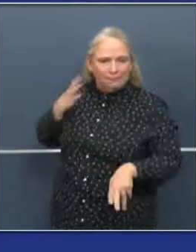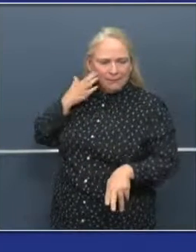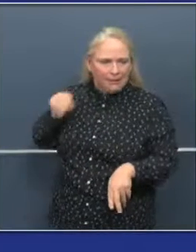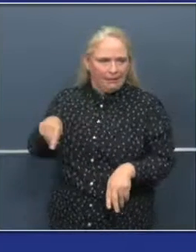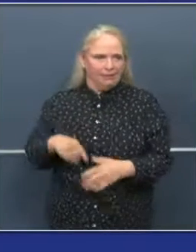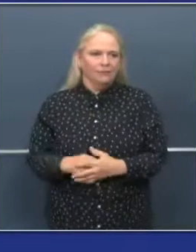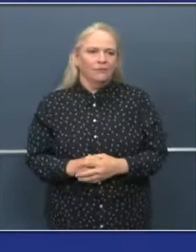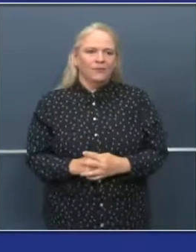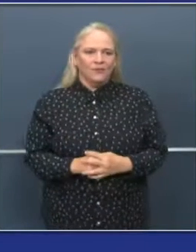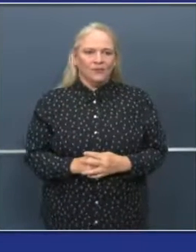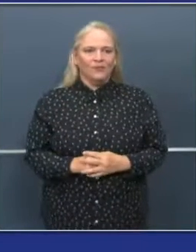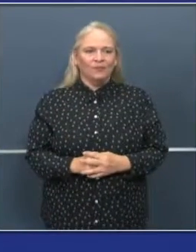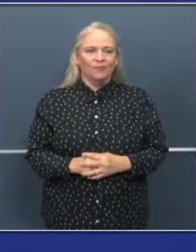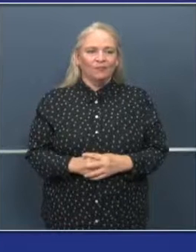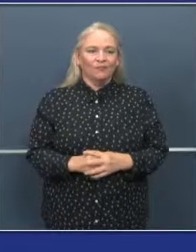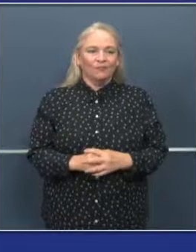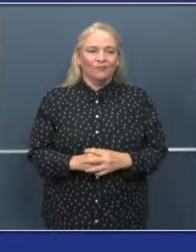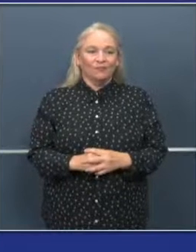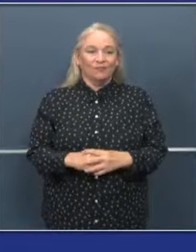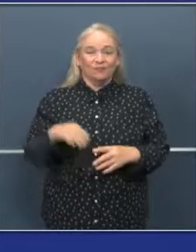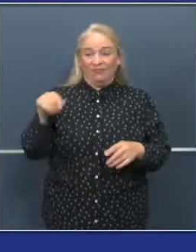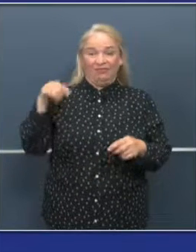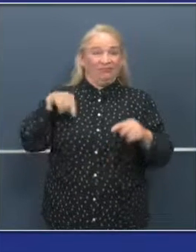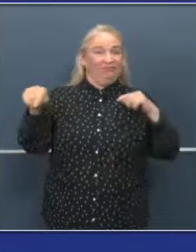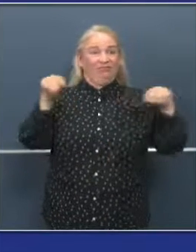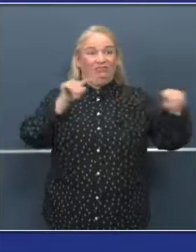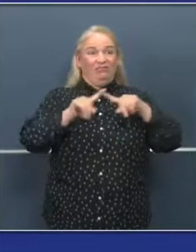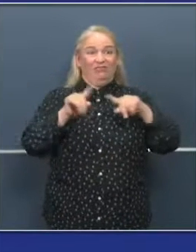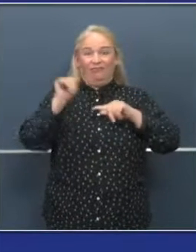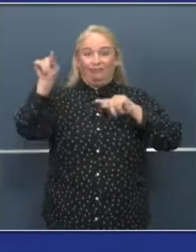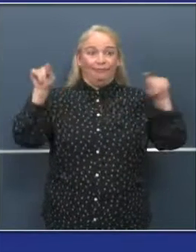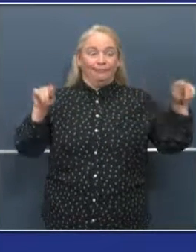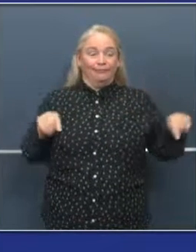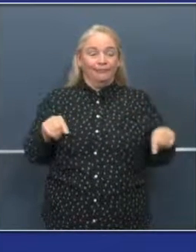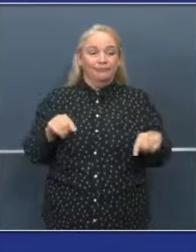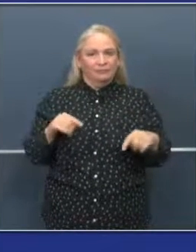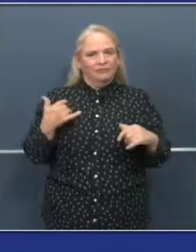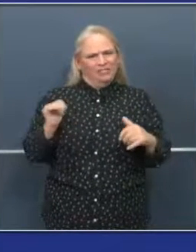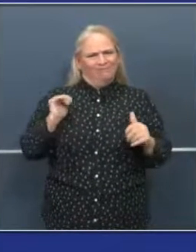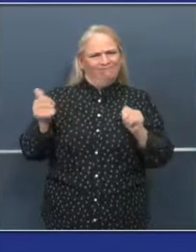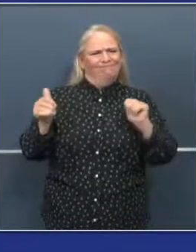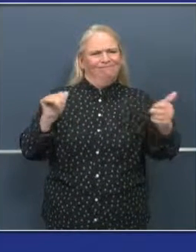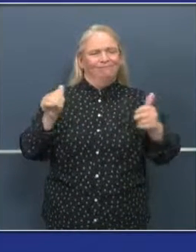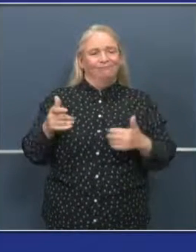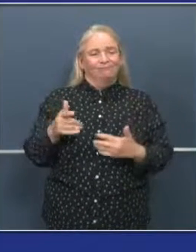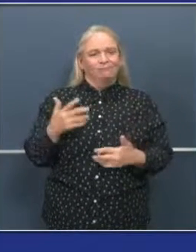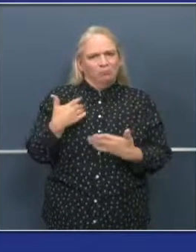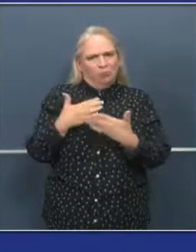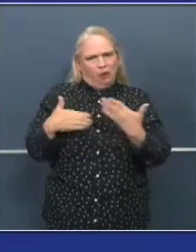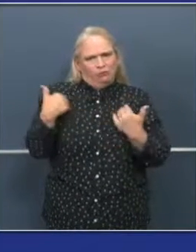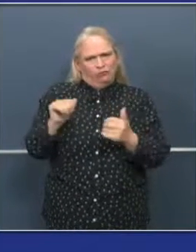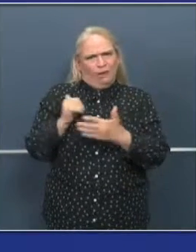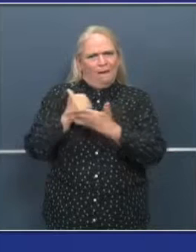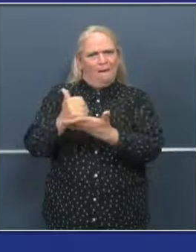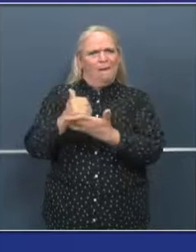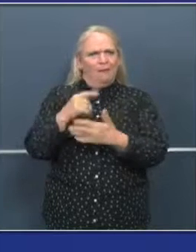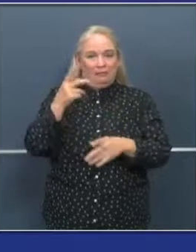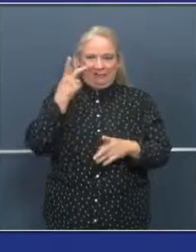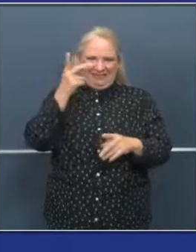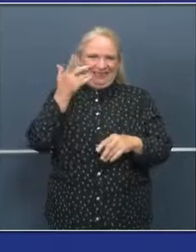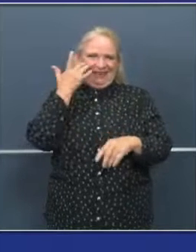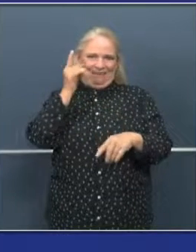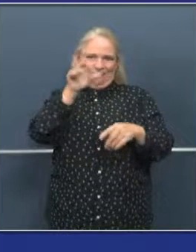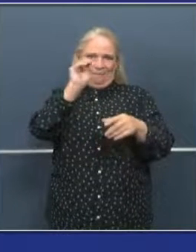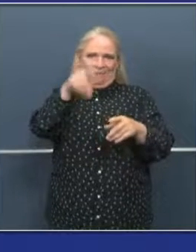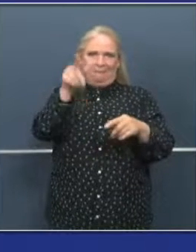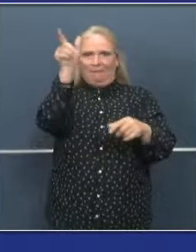we see an increase available in the to spread us in what and we call transmission of warm COVID-19. status. All Speaking part of and spread, parcel this slide of gives a you a sense larger of what our portfolio existing